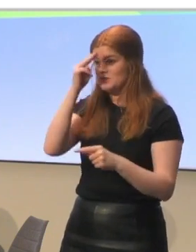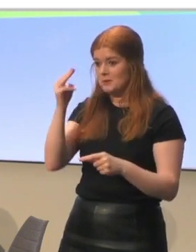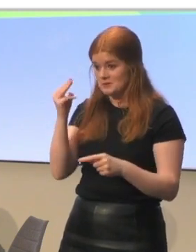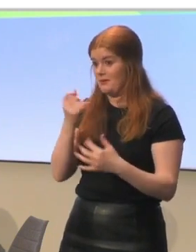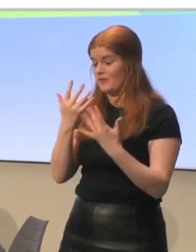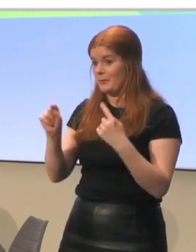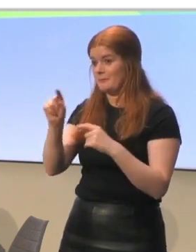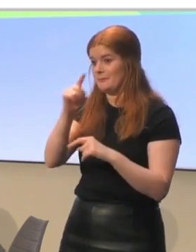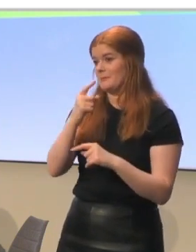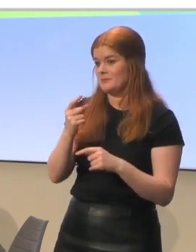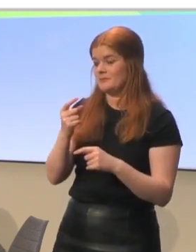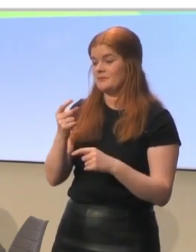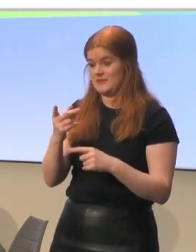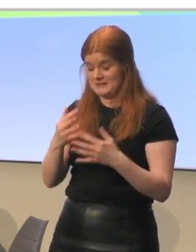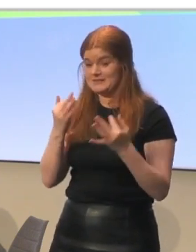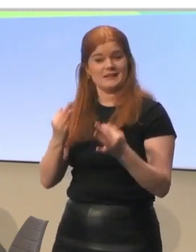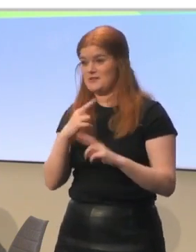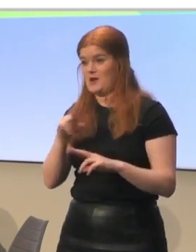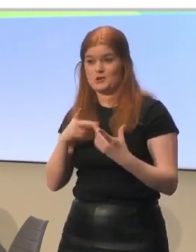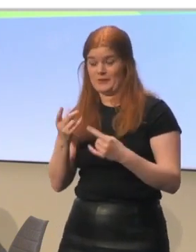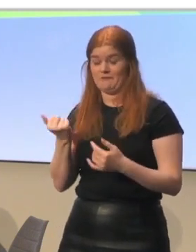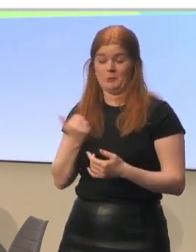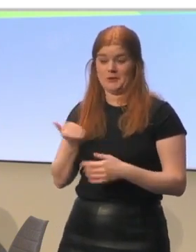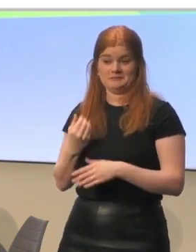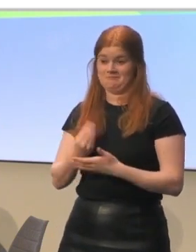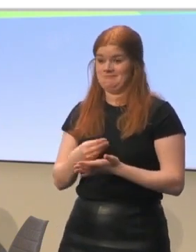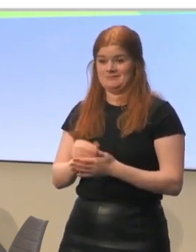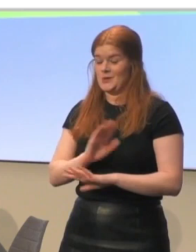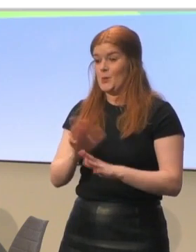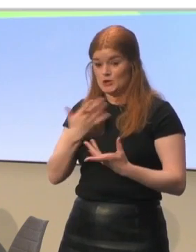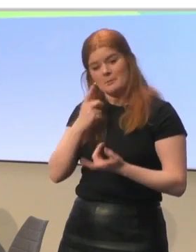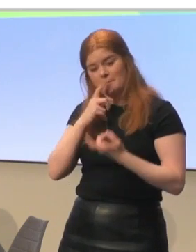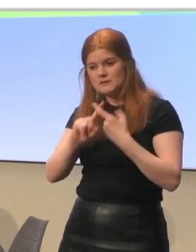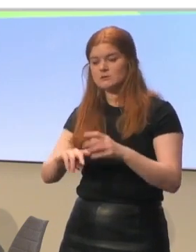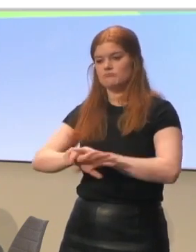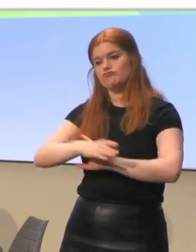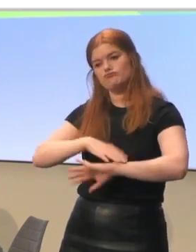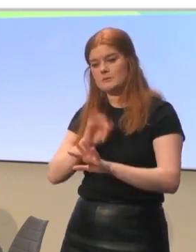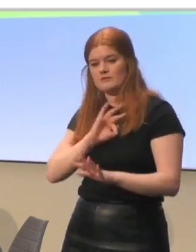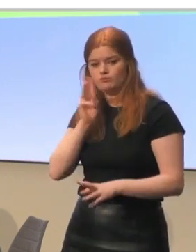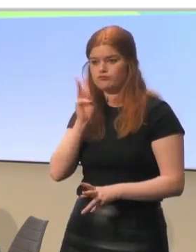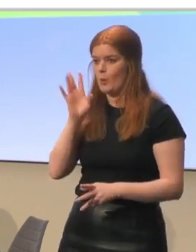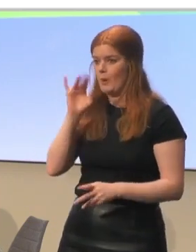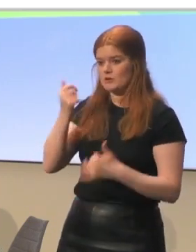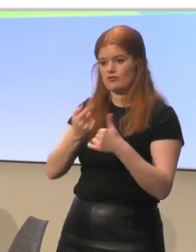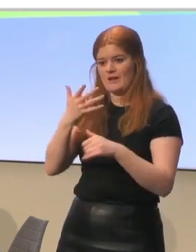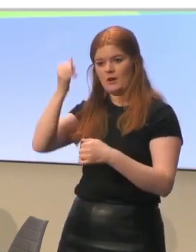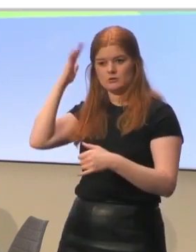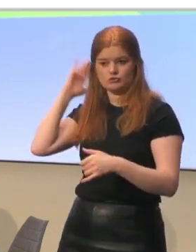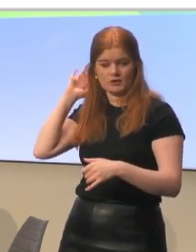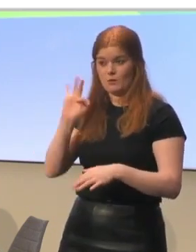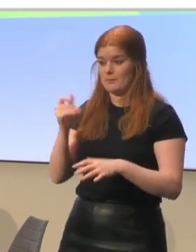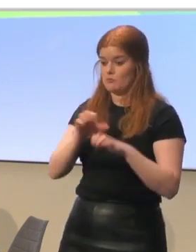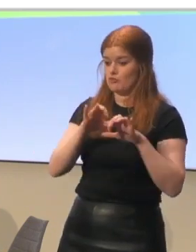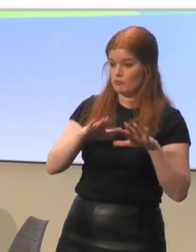of them are that, however, who are definitely not doing it for the money. They're actually committed and have come in, and because of their knowledge, both from primary